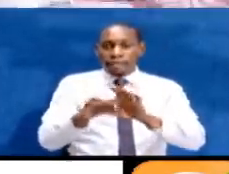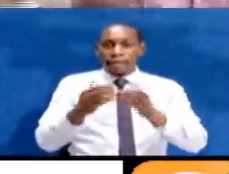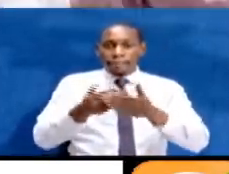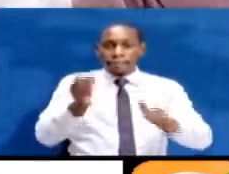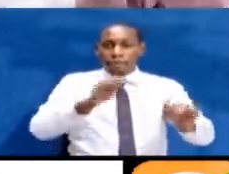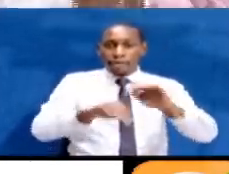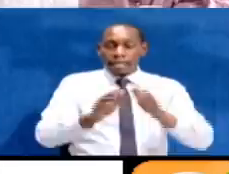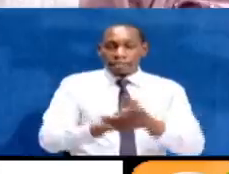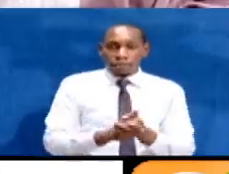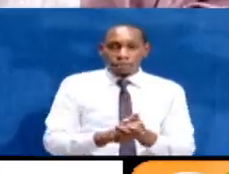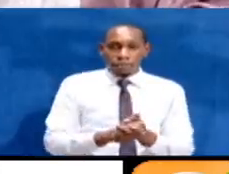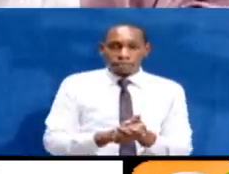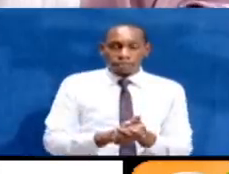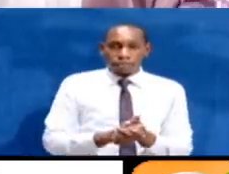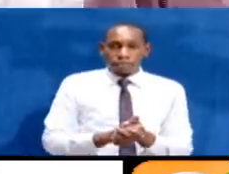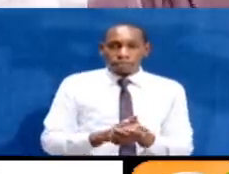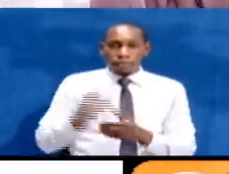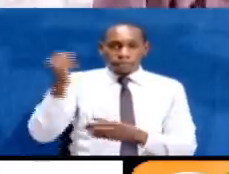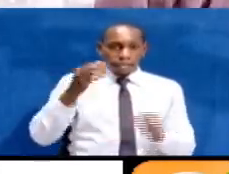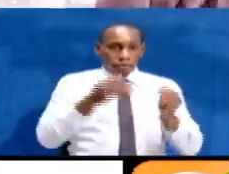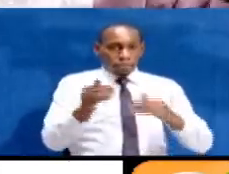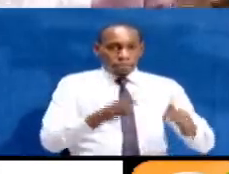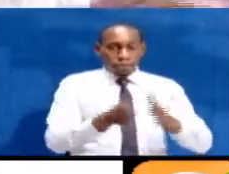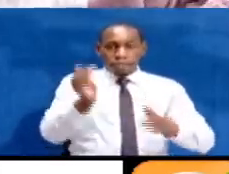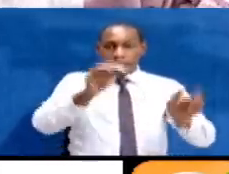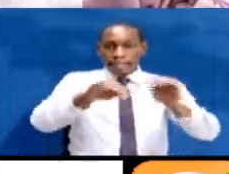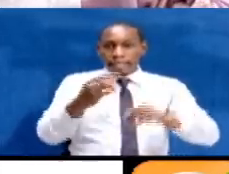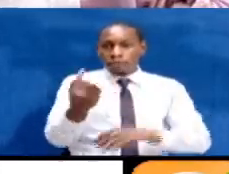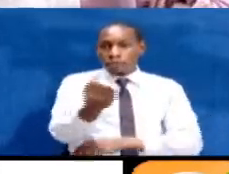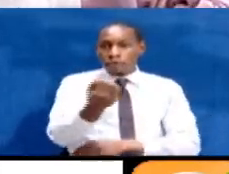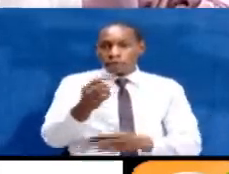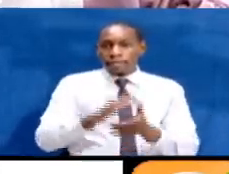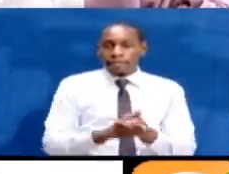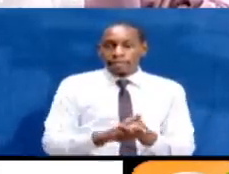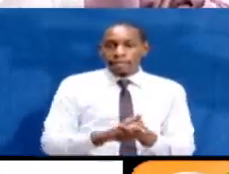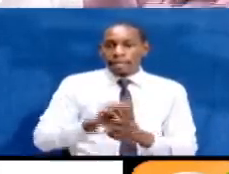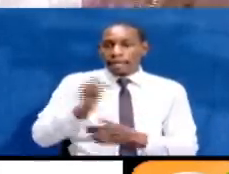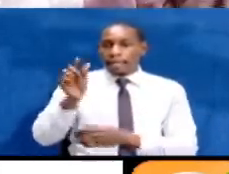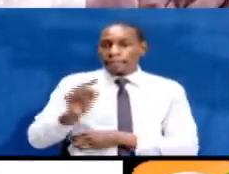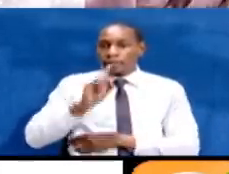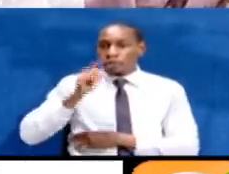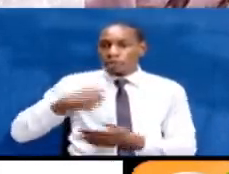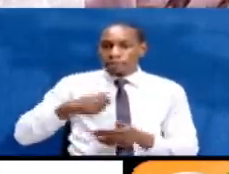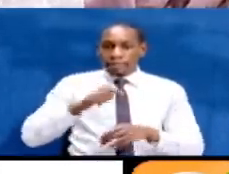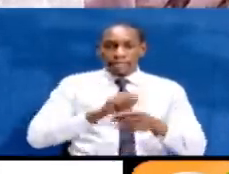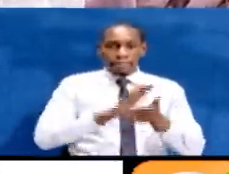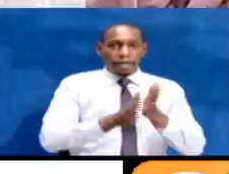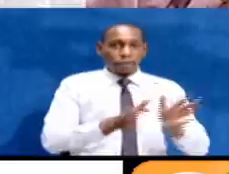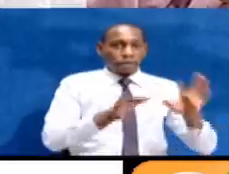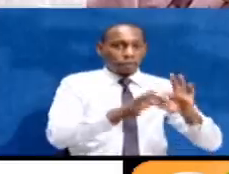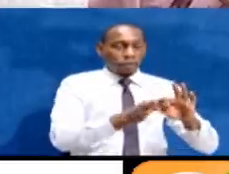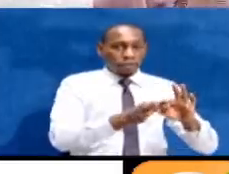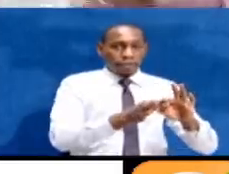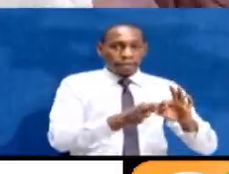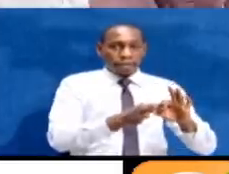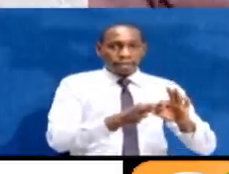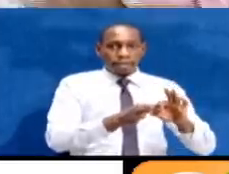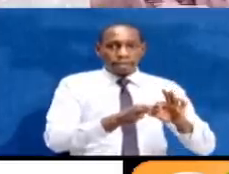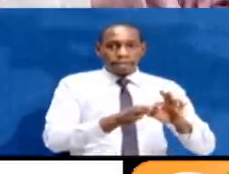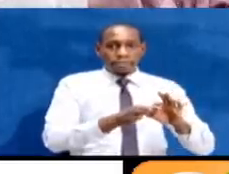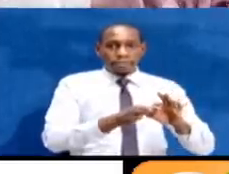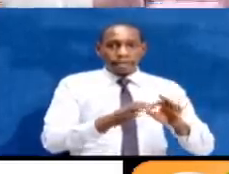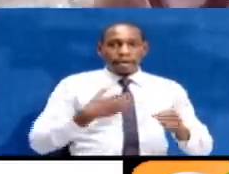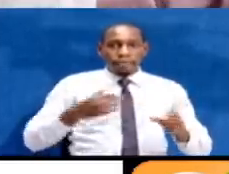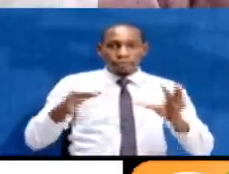before elections, as we always say, parties are vehicles for elections. We've seen it again and again. And someone told me that if you don't have a coalition with you, you'll have a